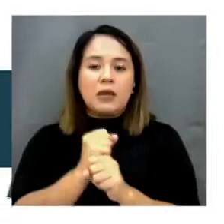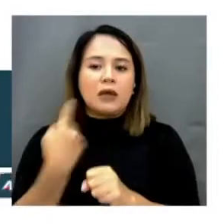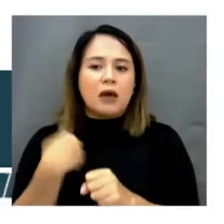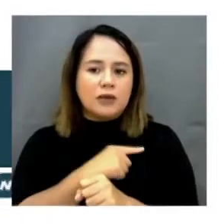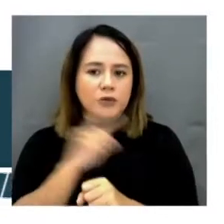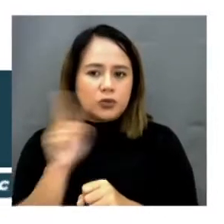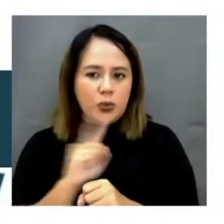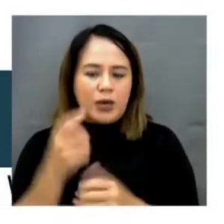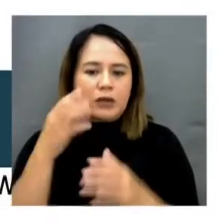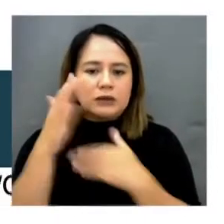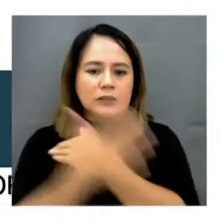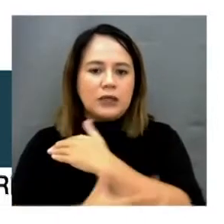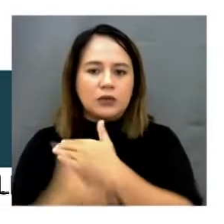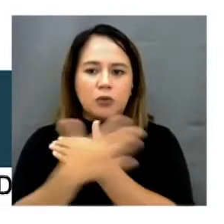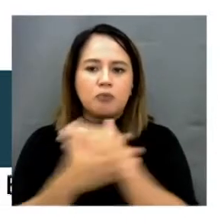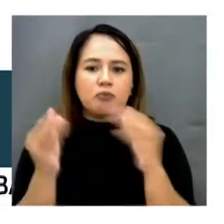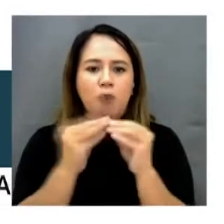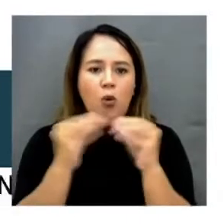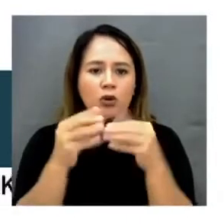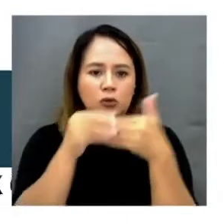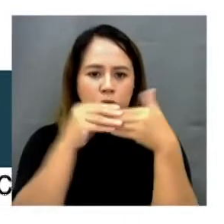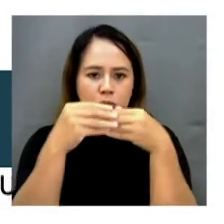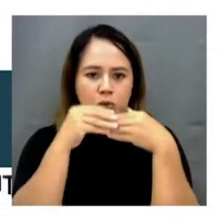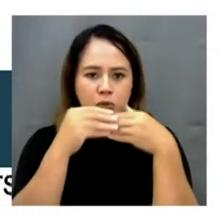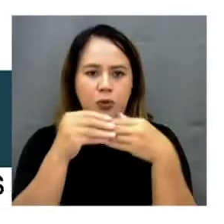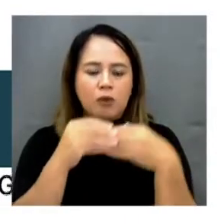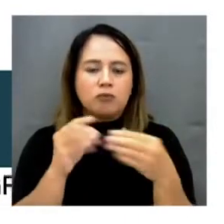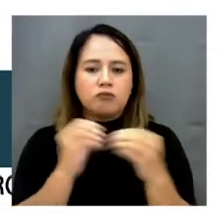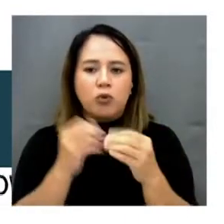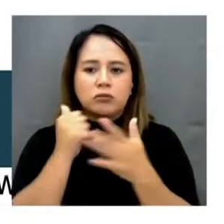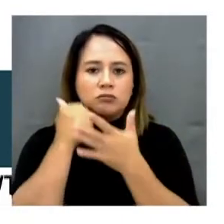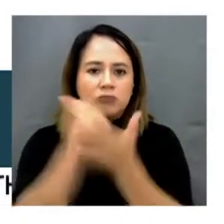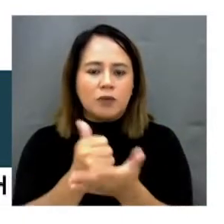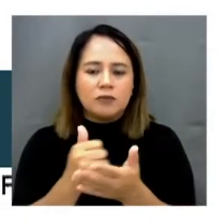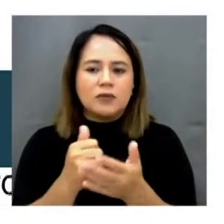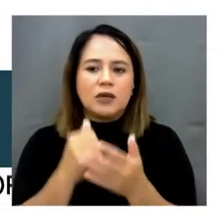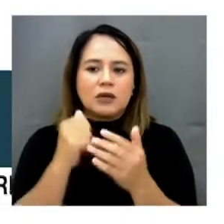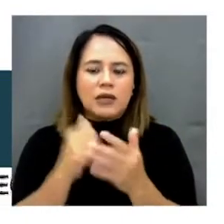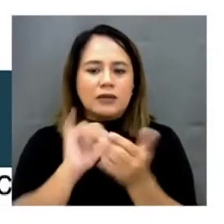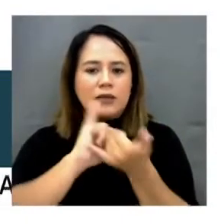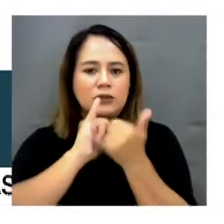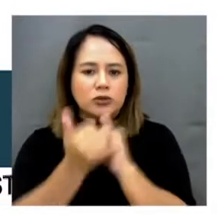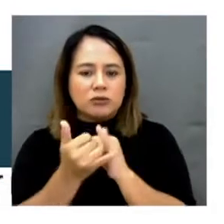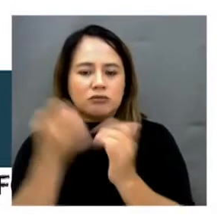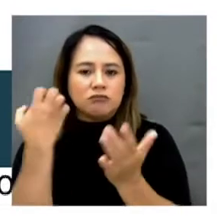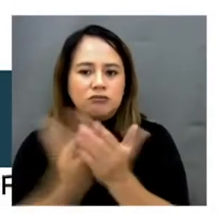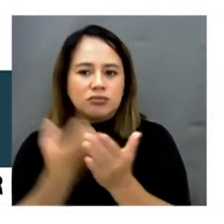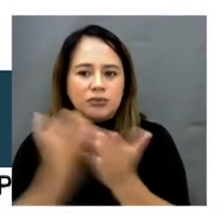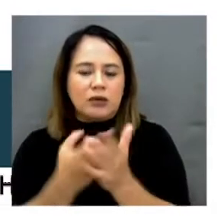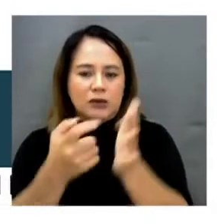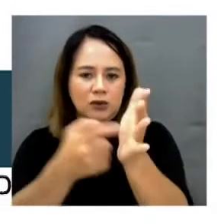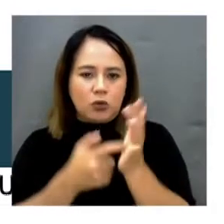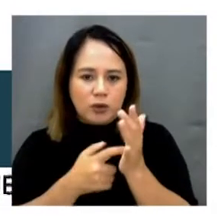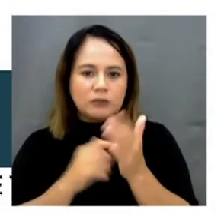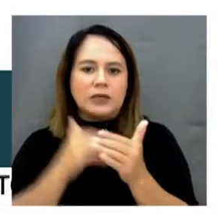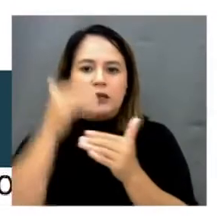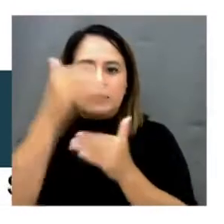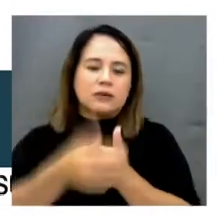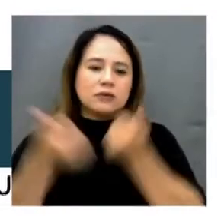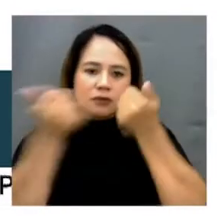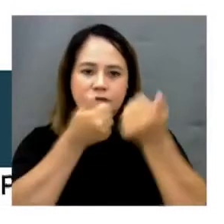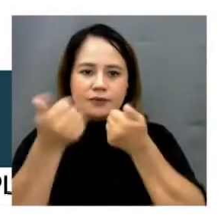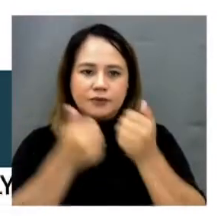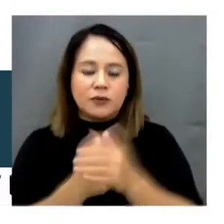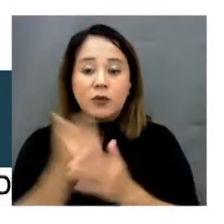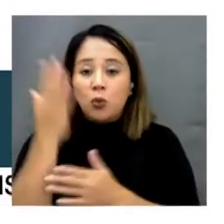a country that will be more resilient, more responsive, and of course can adjust to the economic demands of the next administration. Because of